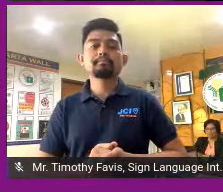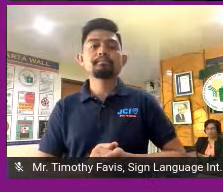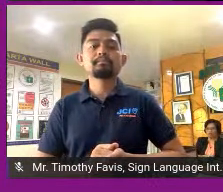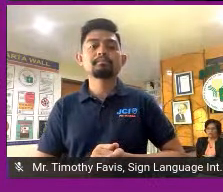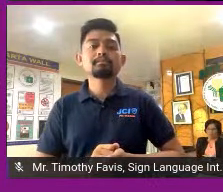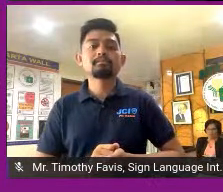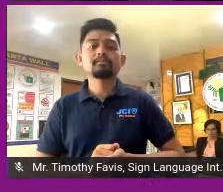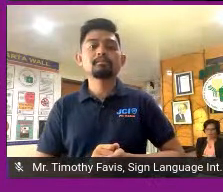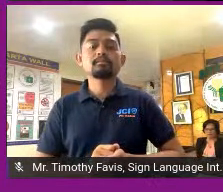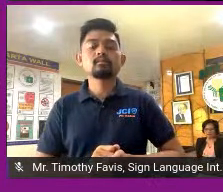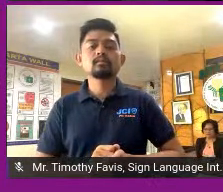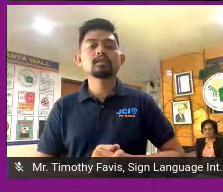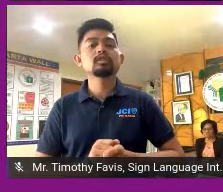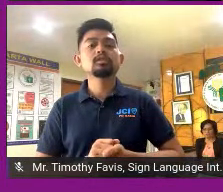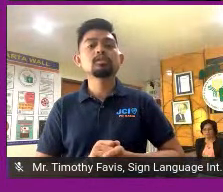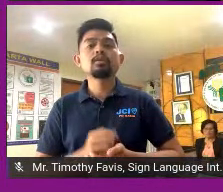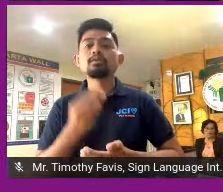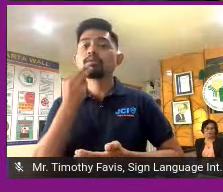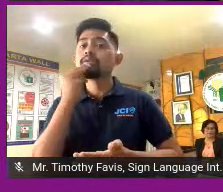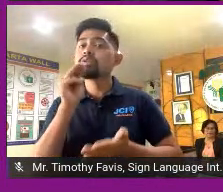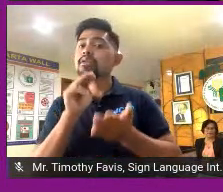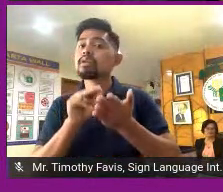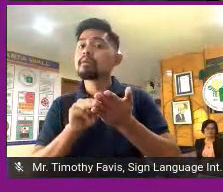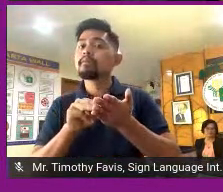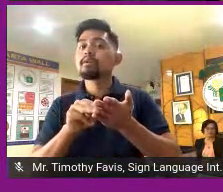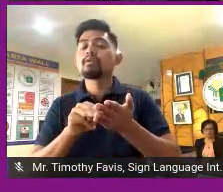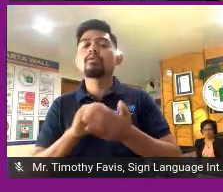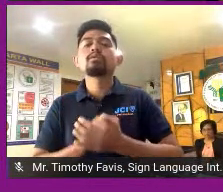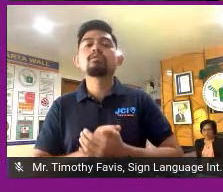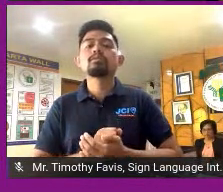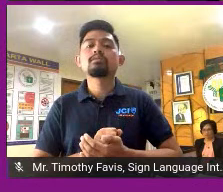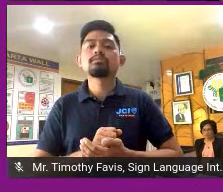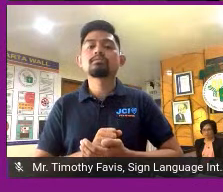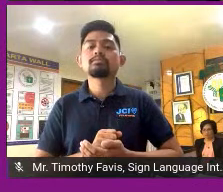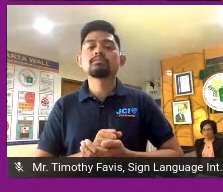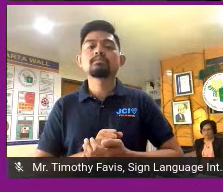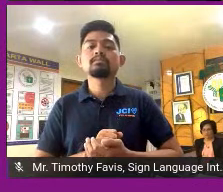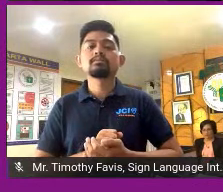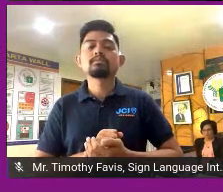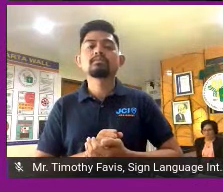ay ito na po yung manifestations of gender biases.